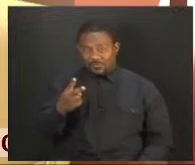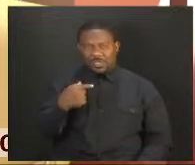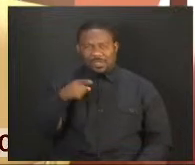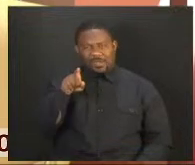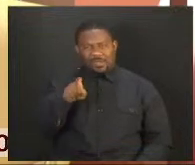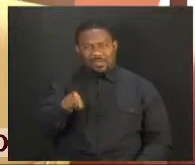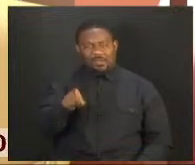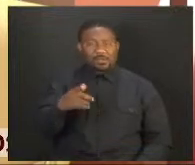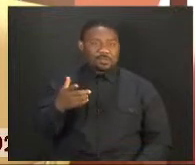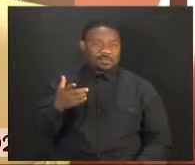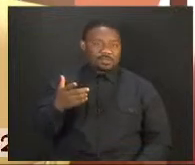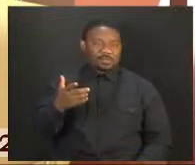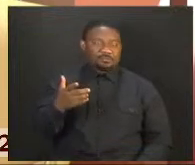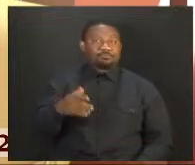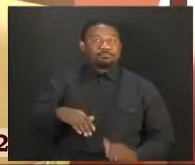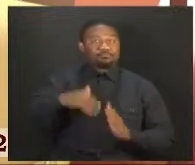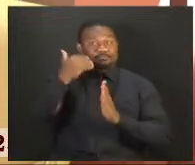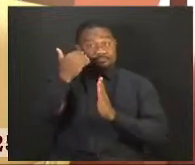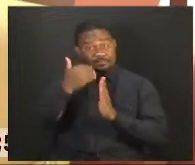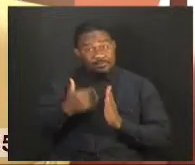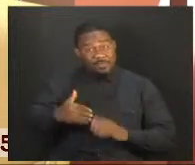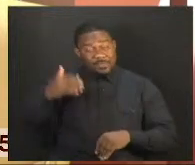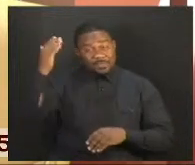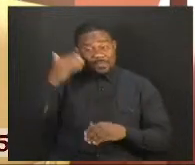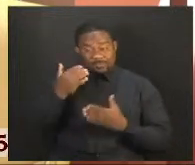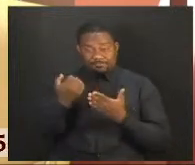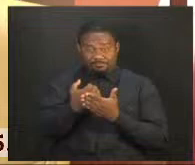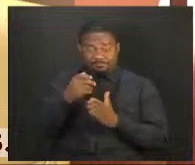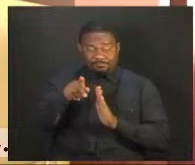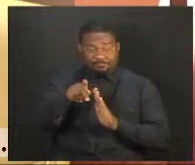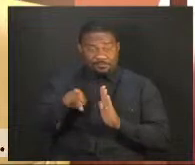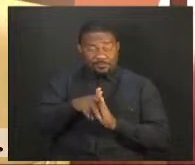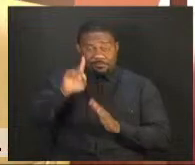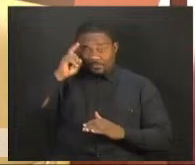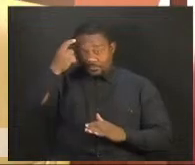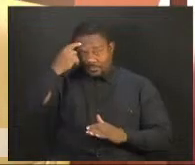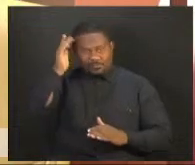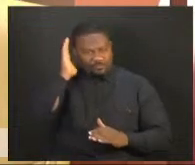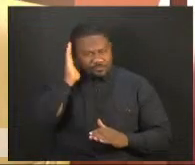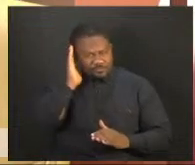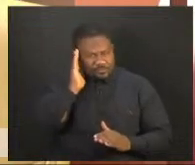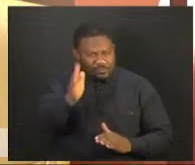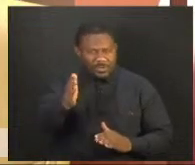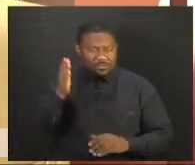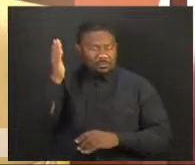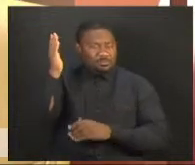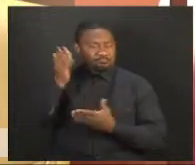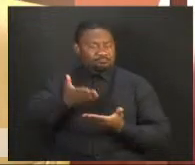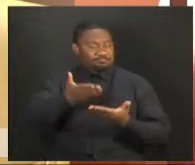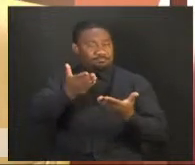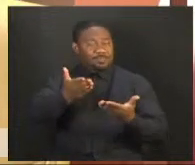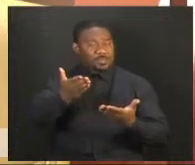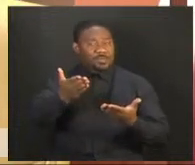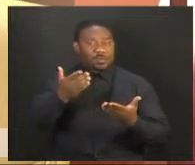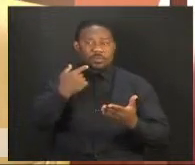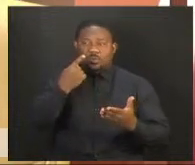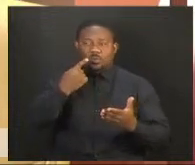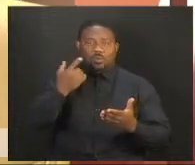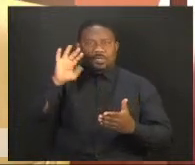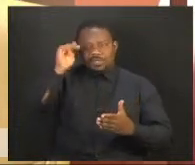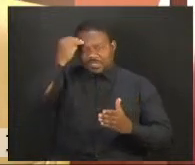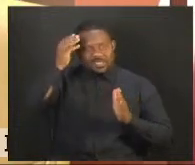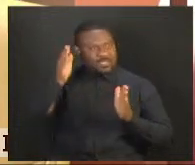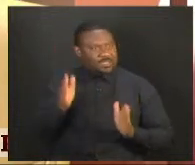I read. The budget statement and economic policy of the government shall be presented to the House by the minister responsible